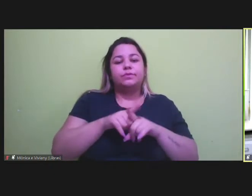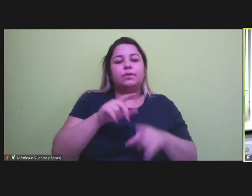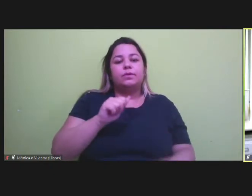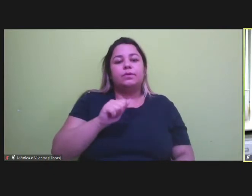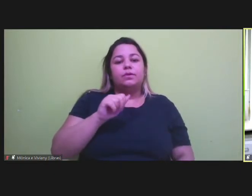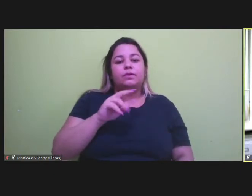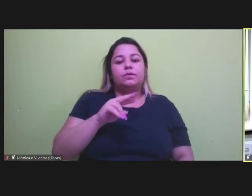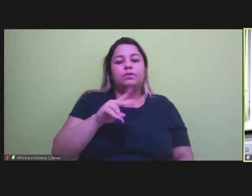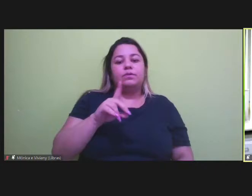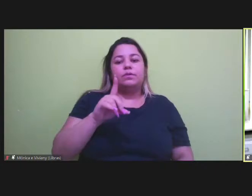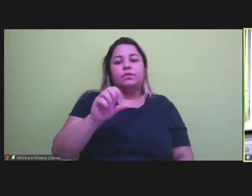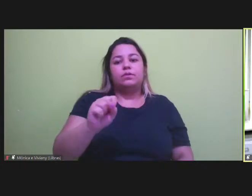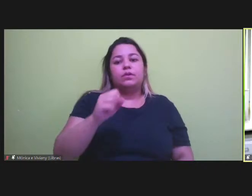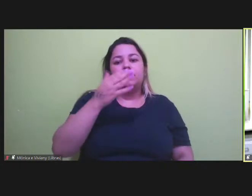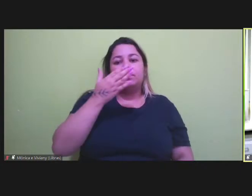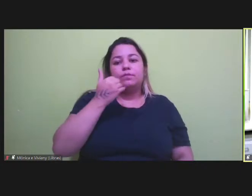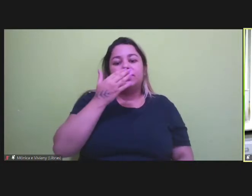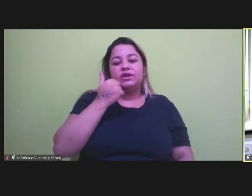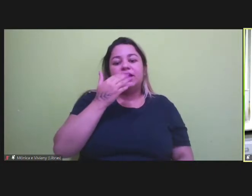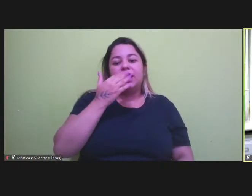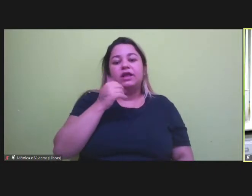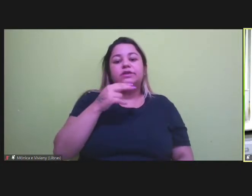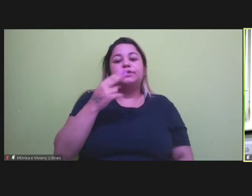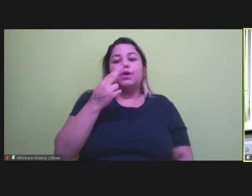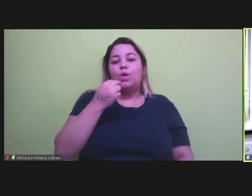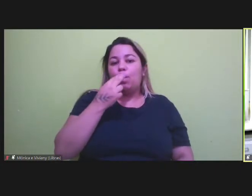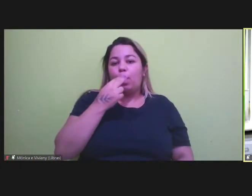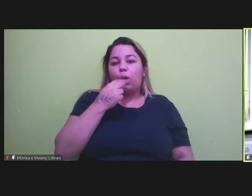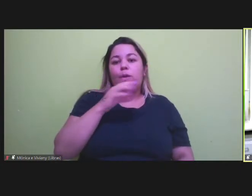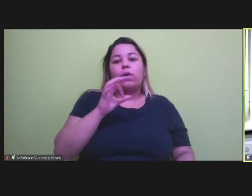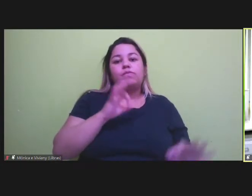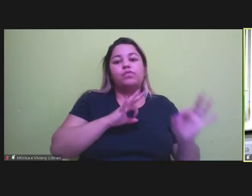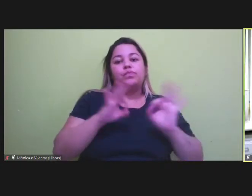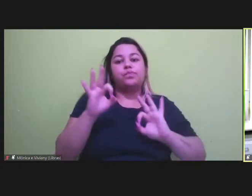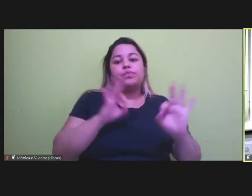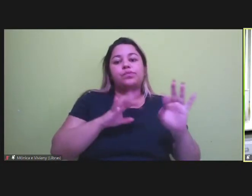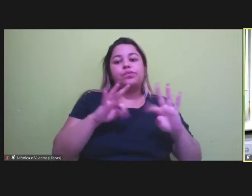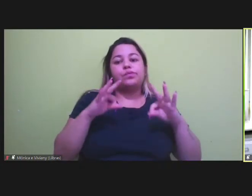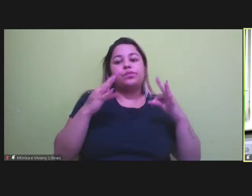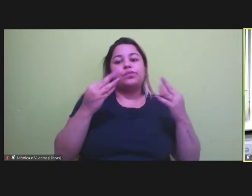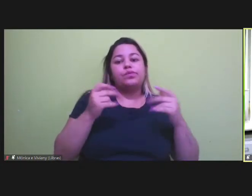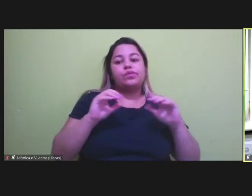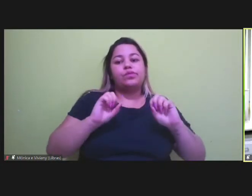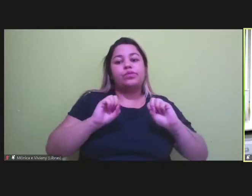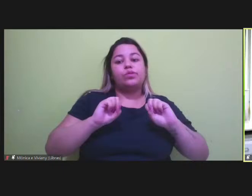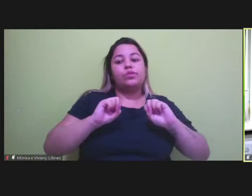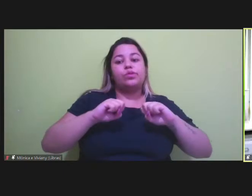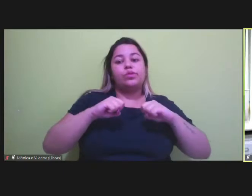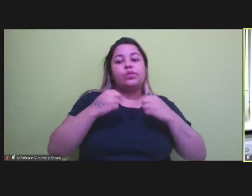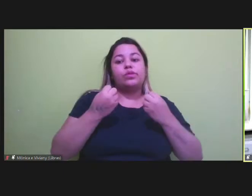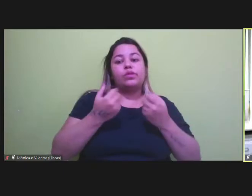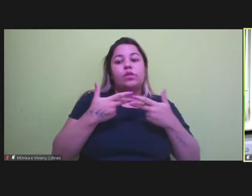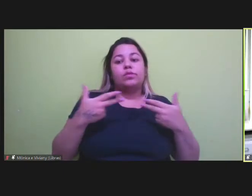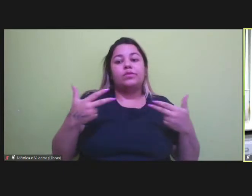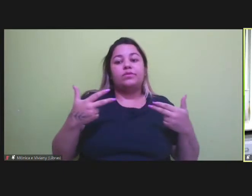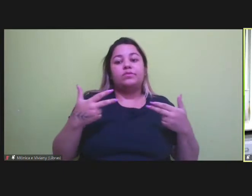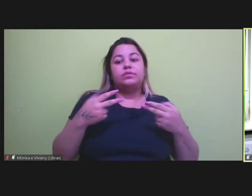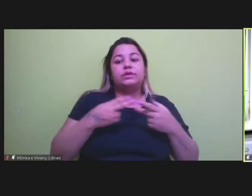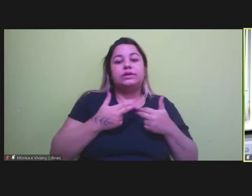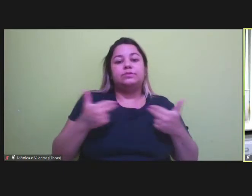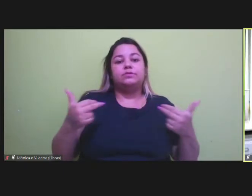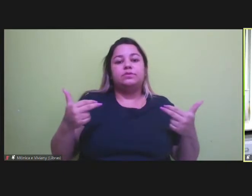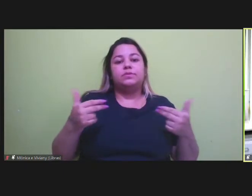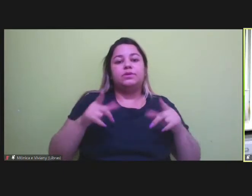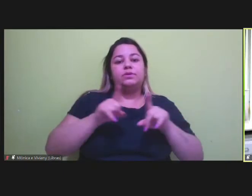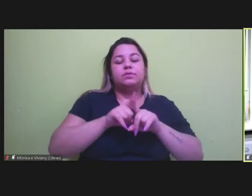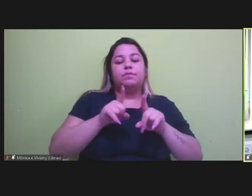of tobacco and physical activity, food and nutrition, and those who are organizing all this seminar here.